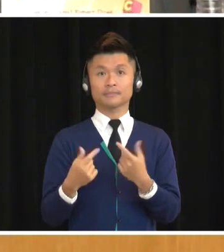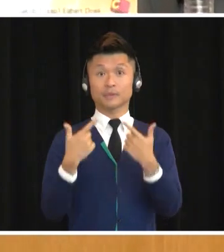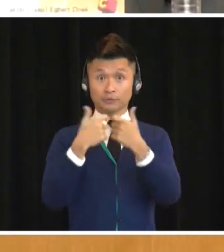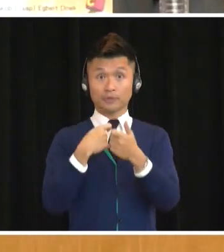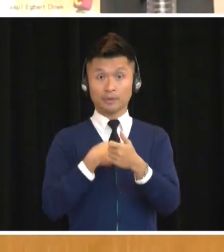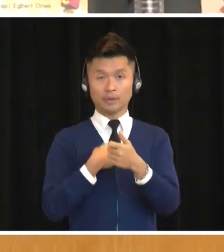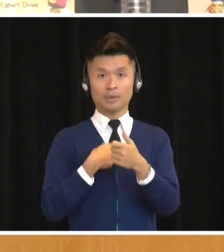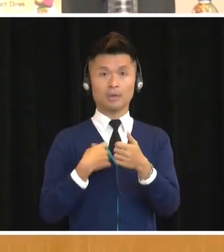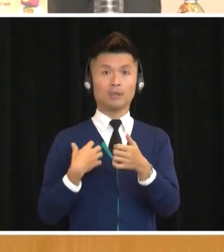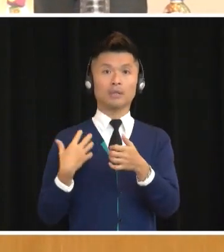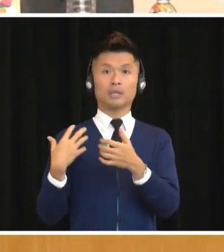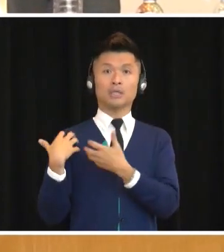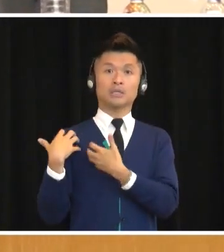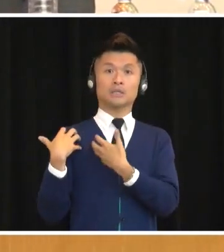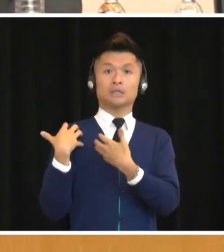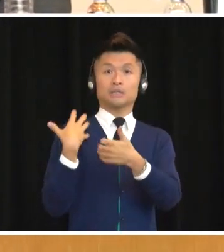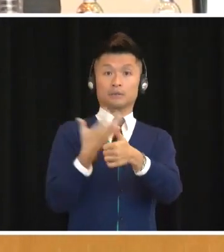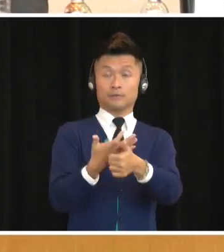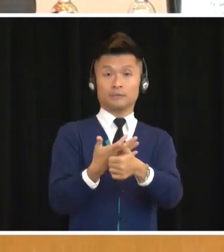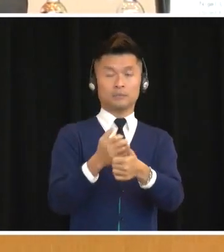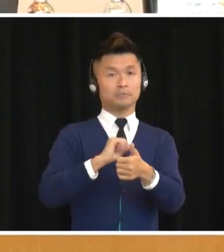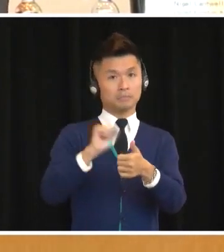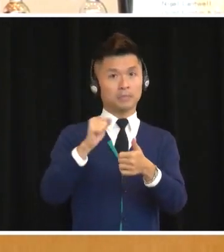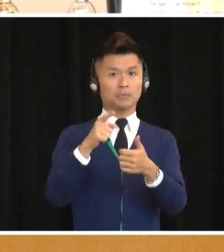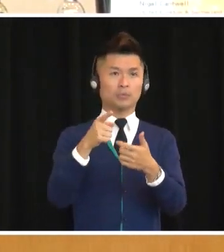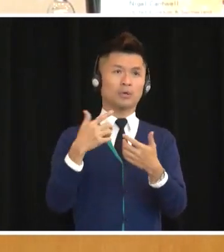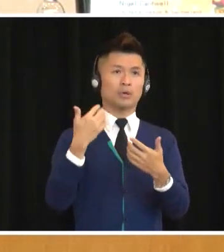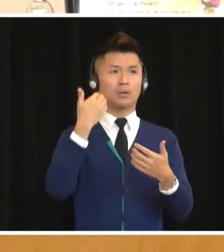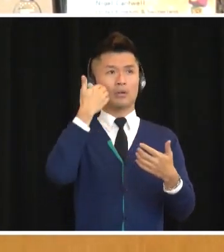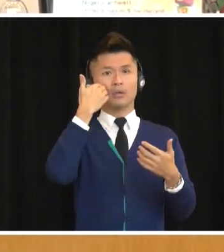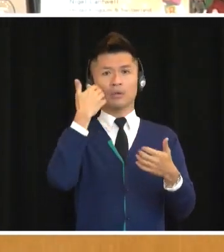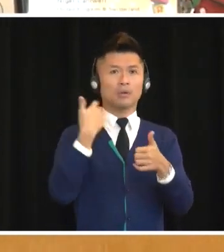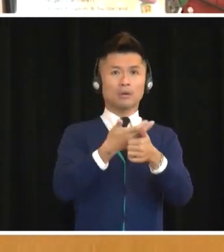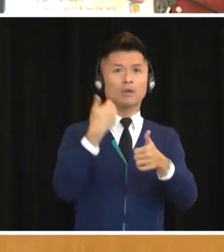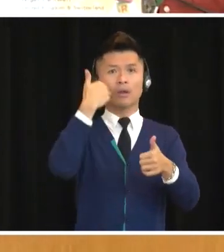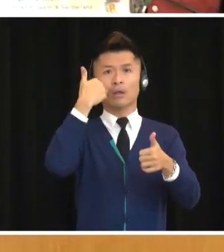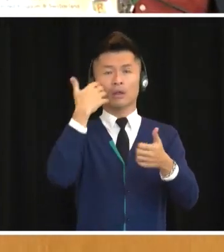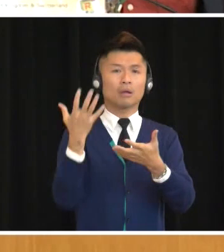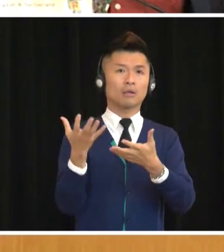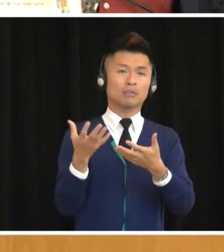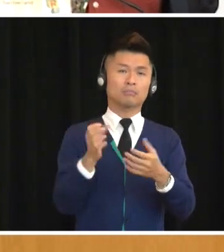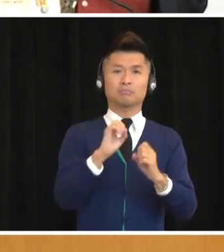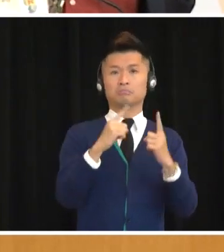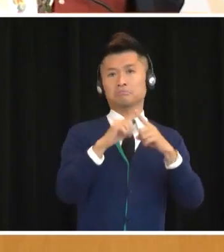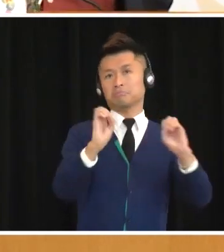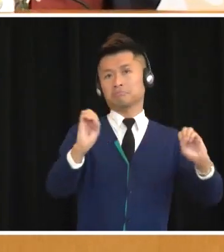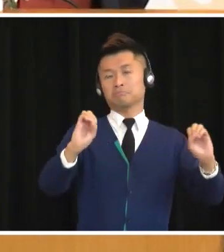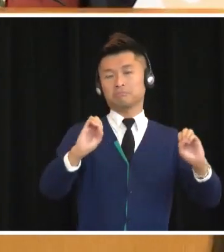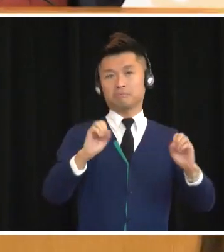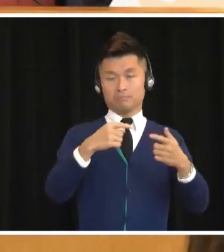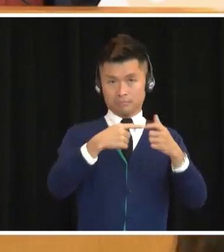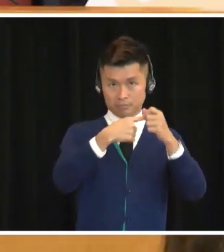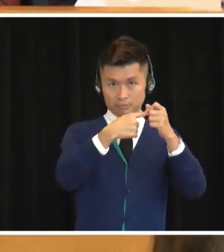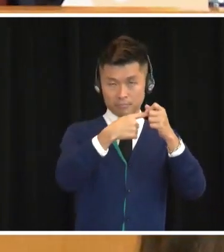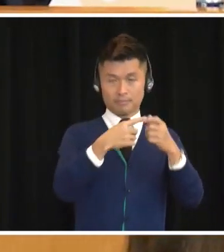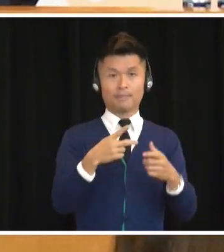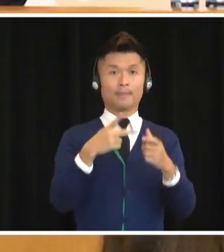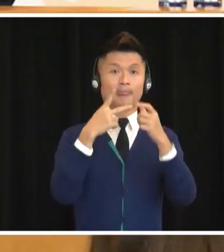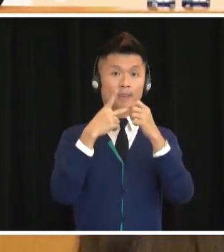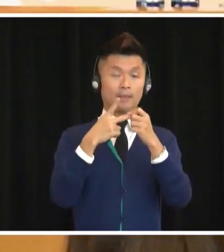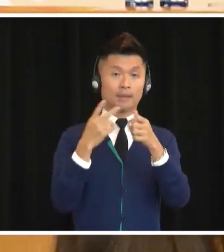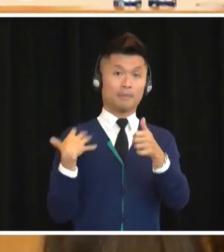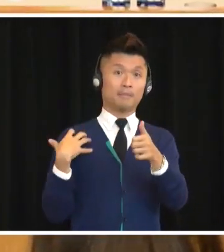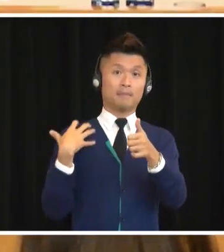the elements are met, right, it's possible. In case when there's no one that can take care